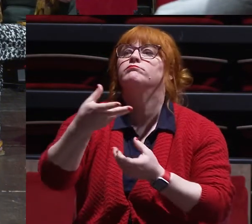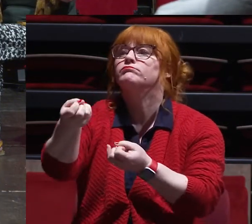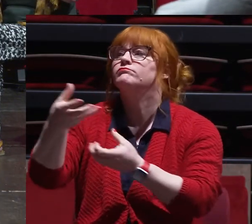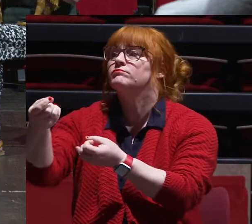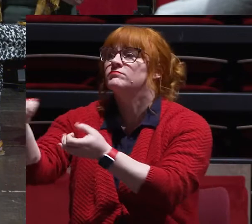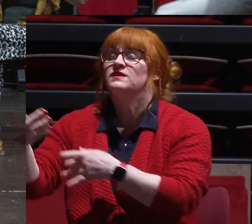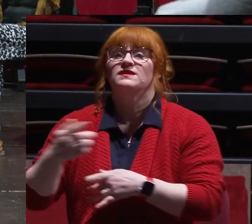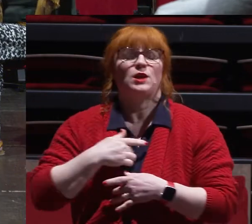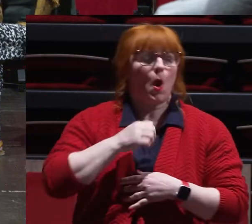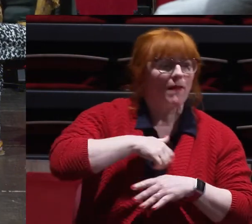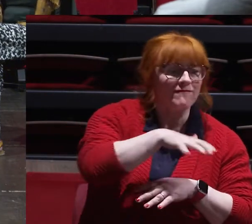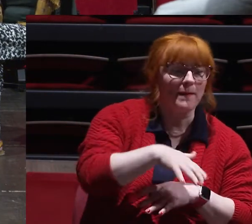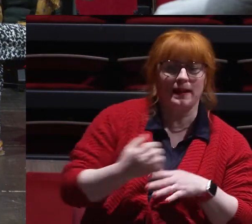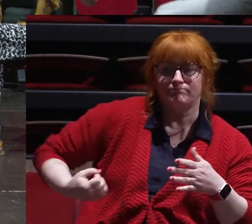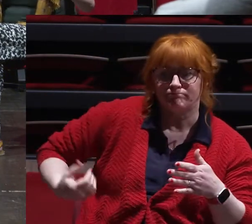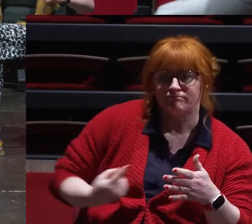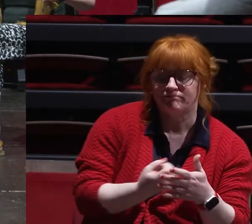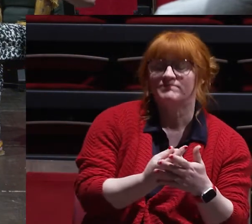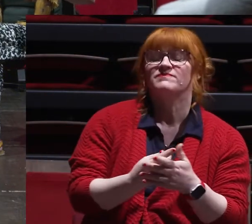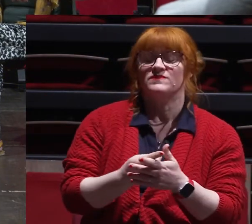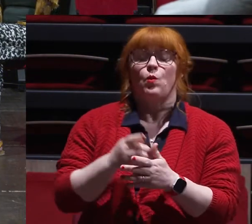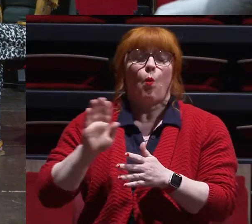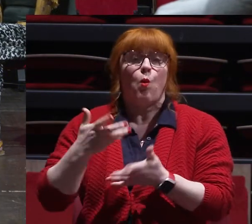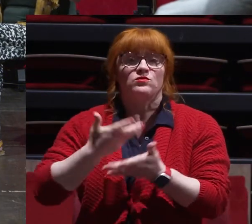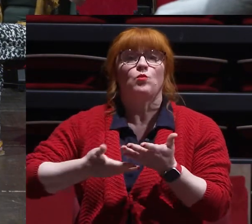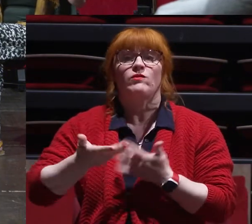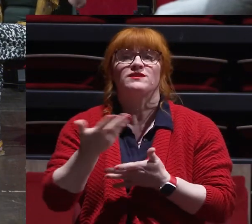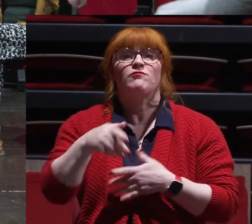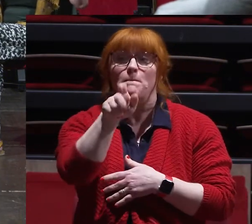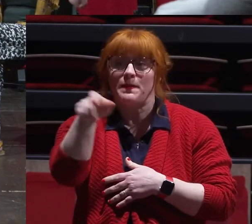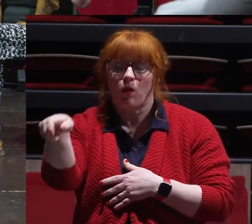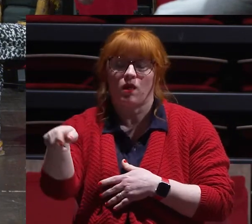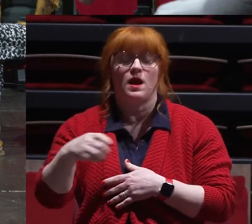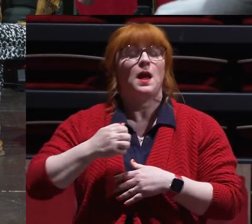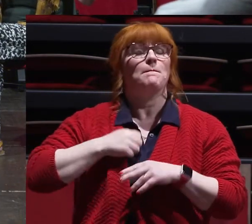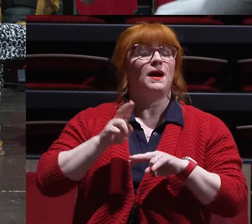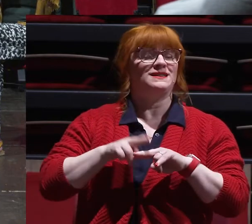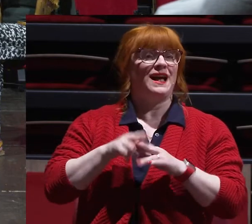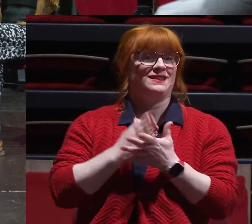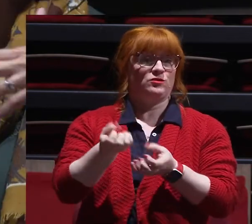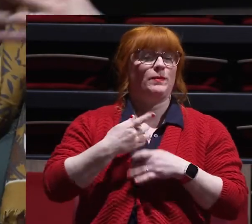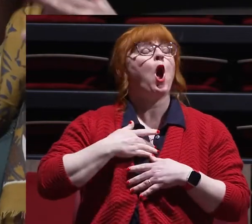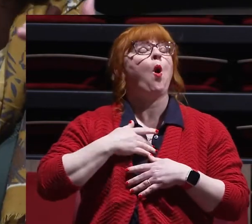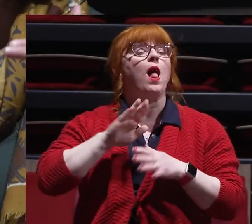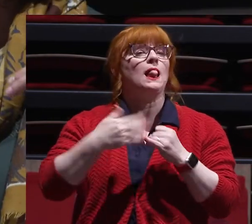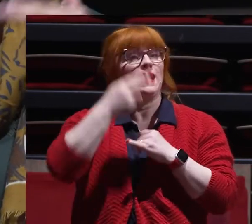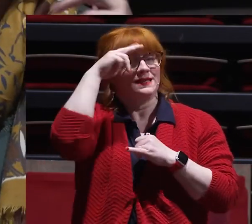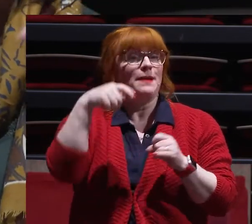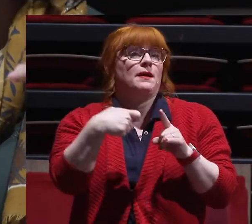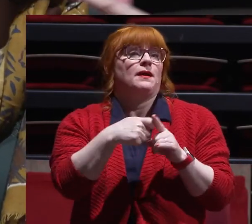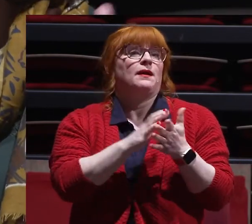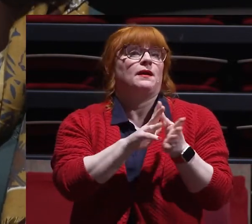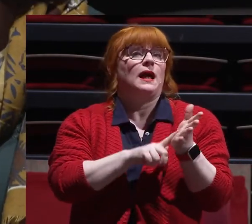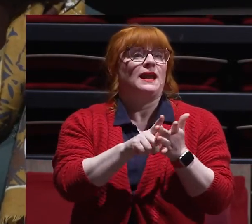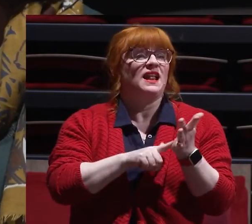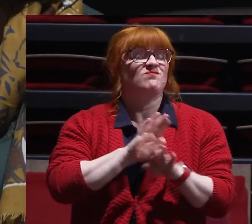by people. They came and said, this is what happened to my family, this is what's happening to my family. Even from my own family, my dad came and said, oh, by the way, our surname's